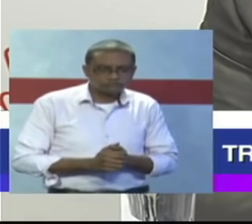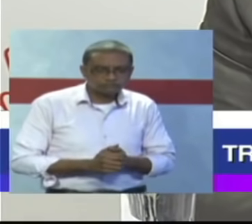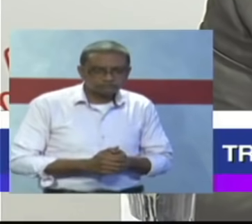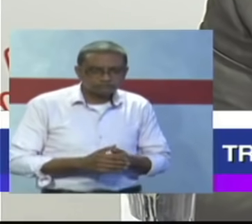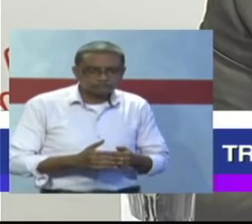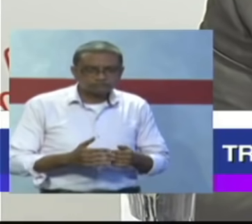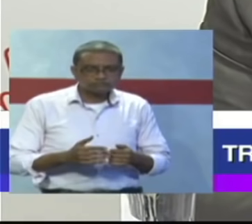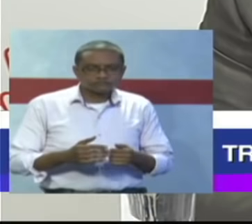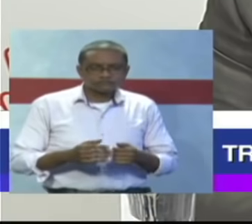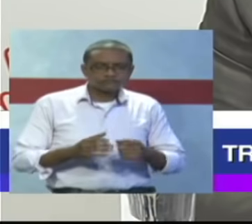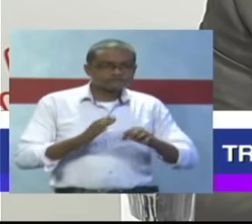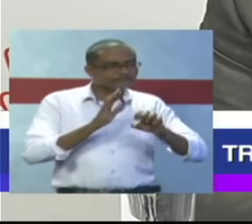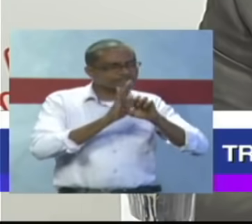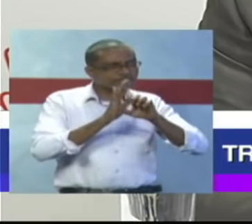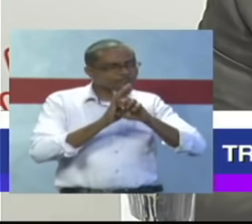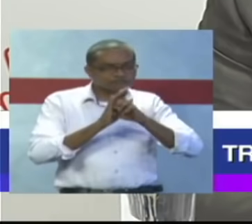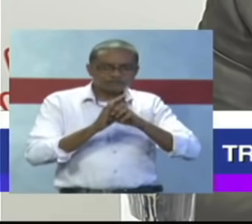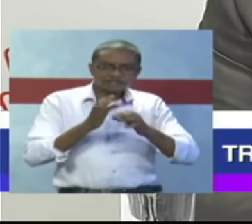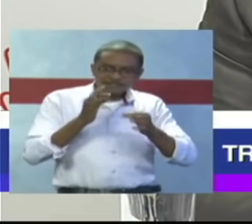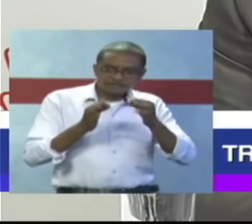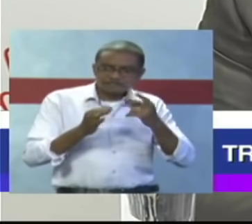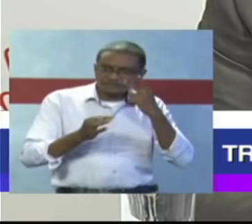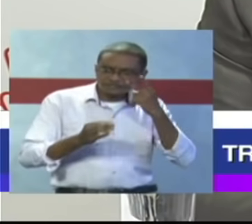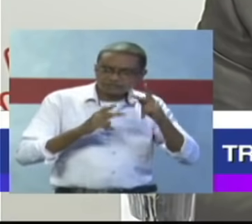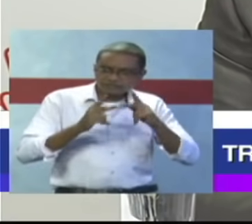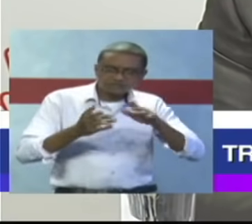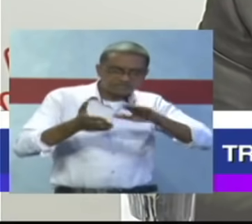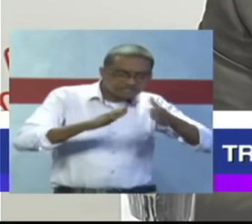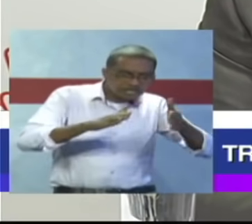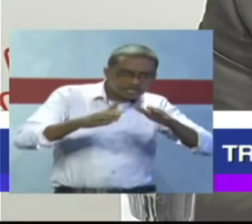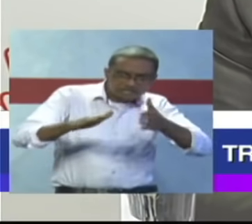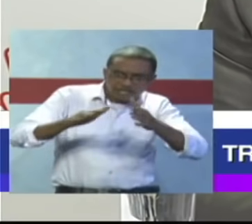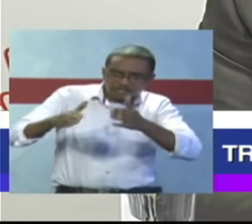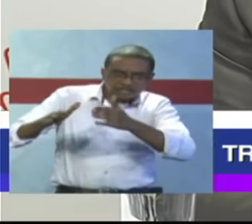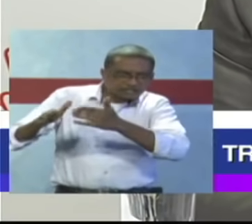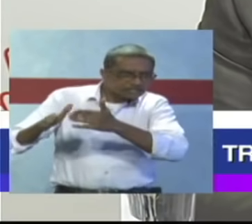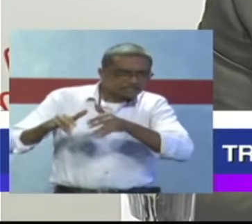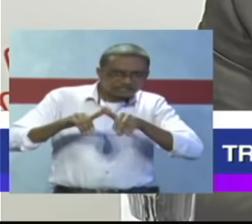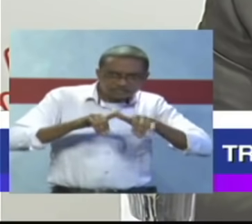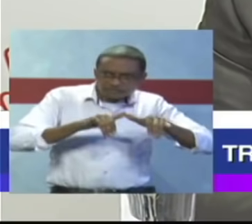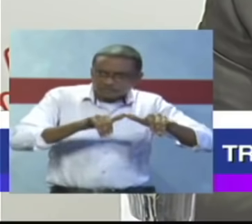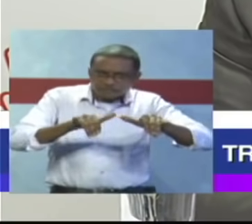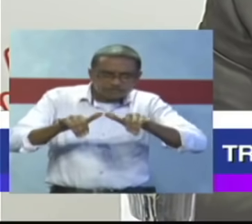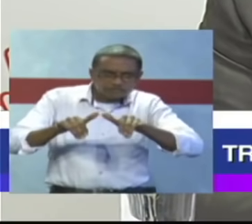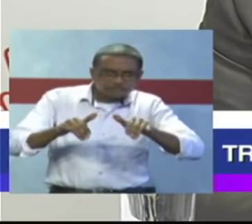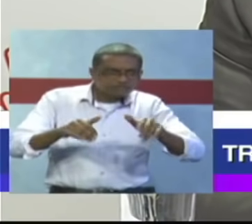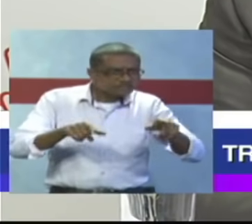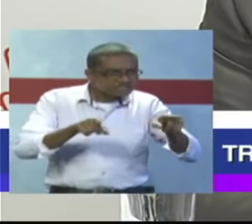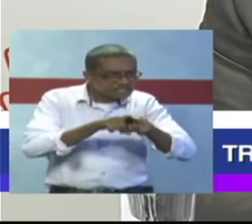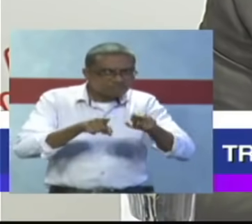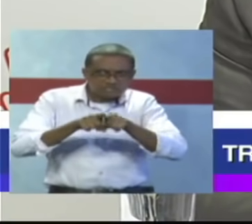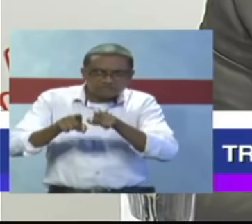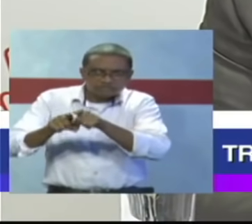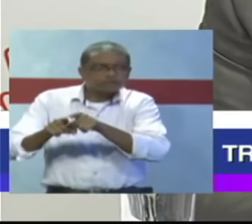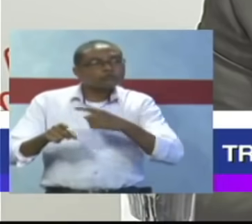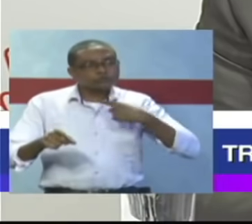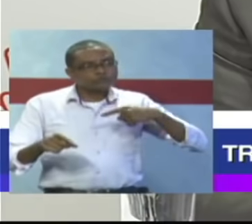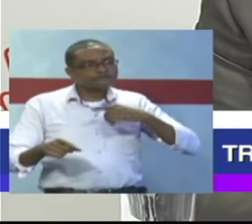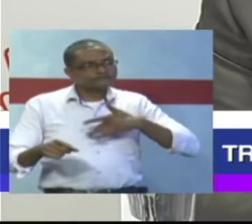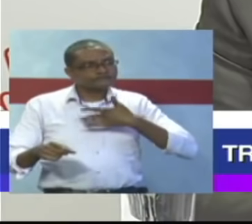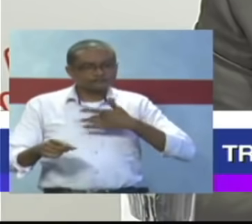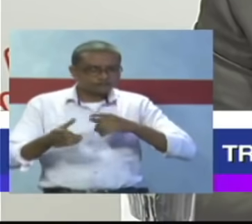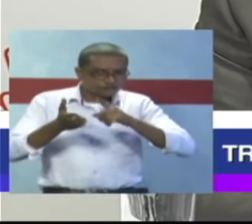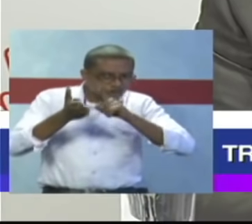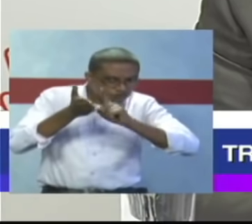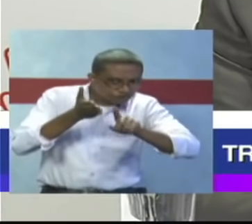more recent or more recently occurring fatalities. So that may change. But at present, all the deaths would necessarily being sequenced, although a fair few